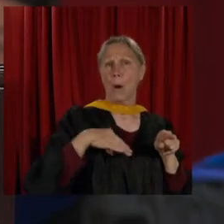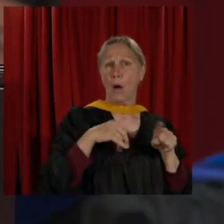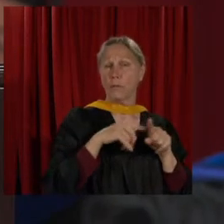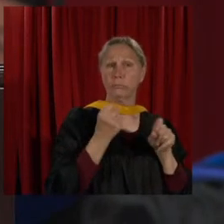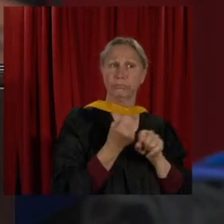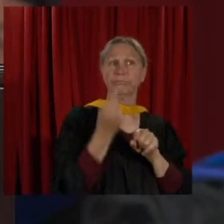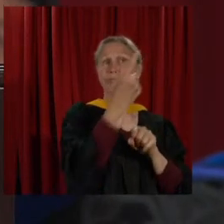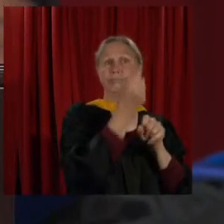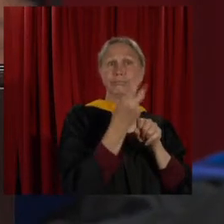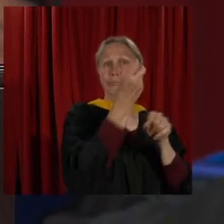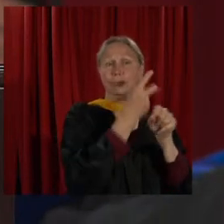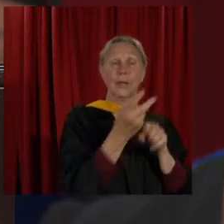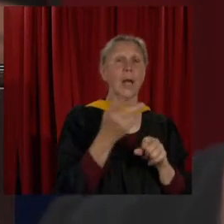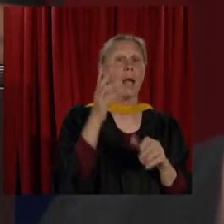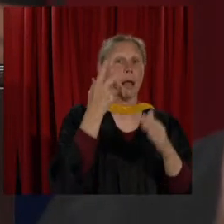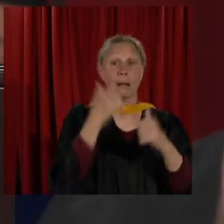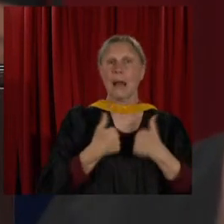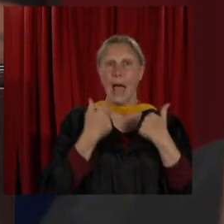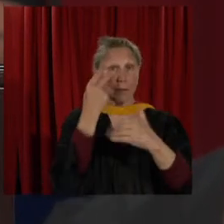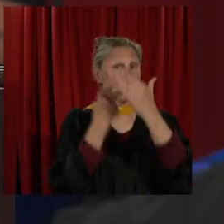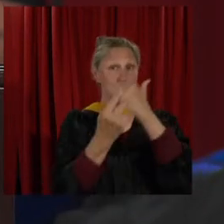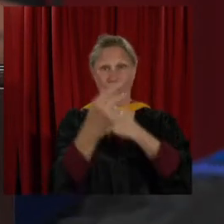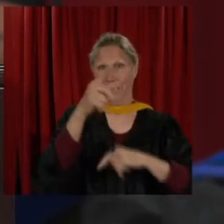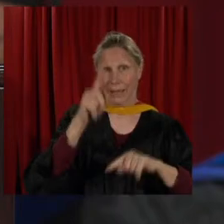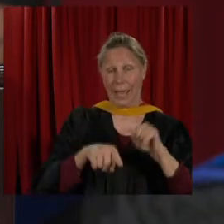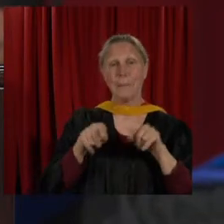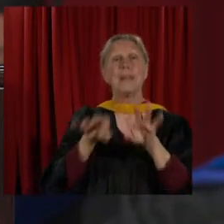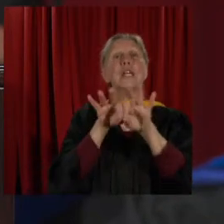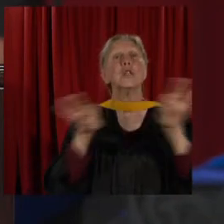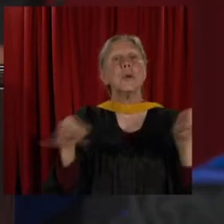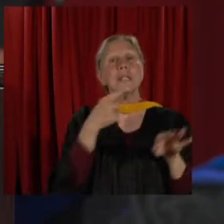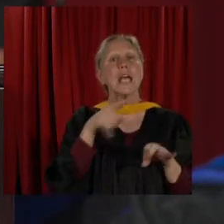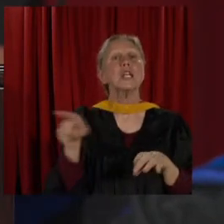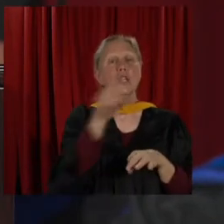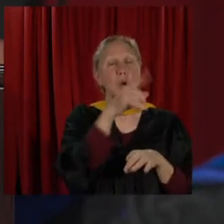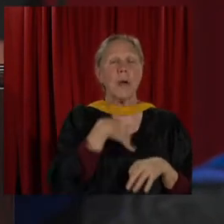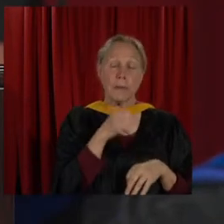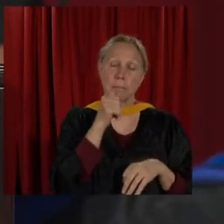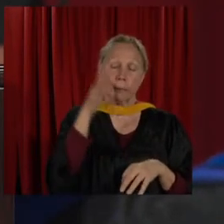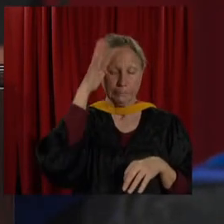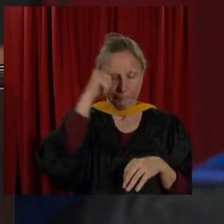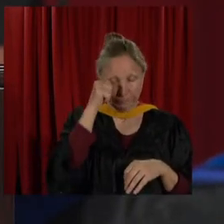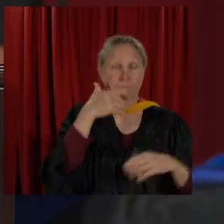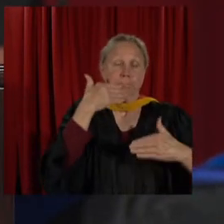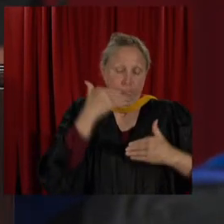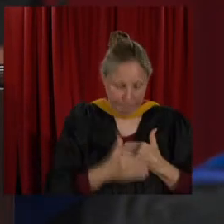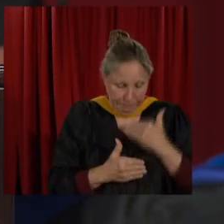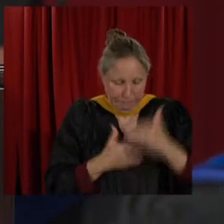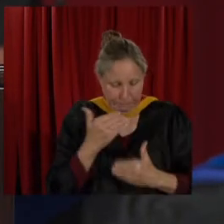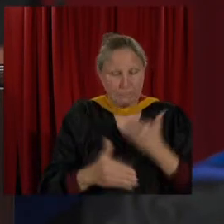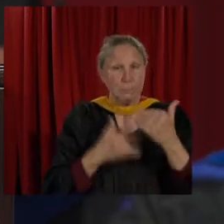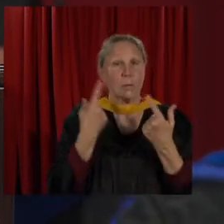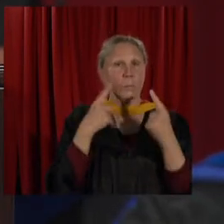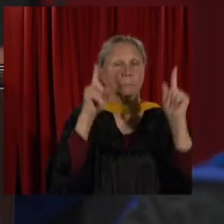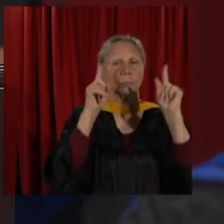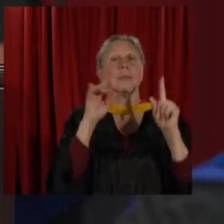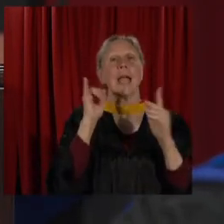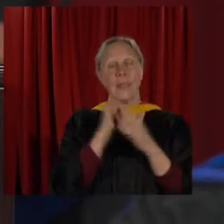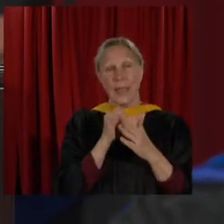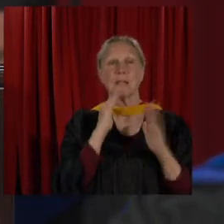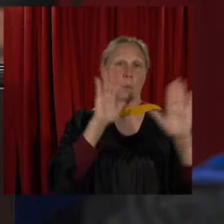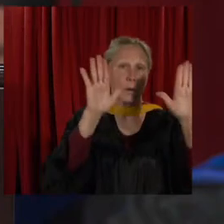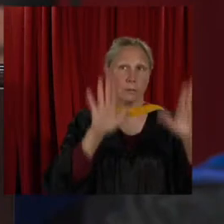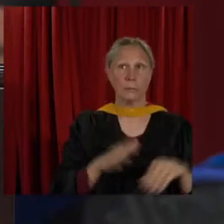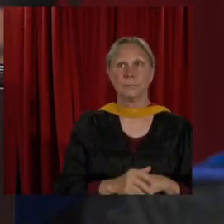years. Life is unpredictable, but this degree indicates that you have the tenacity and grit to endure the waves, and that's pretty